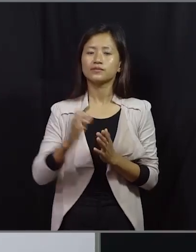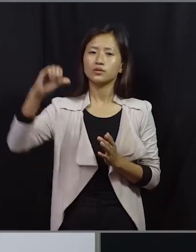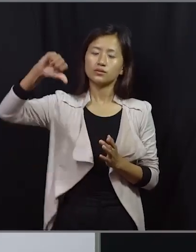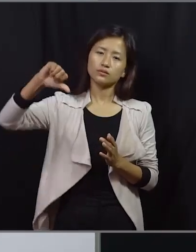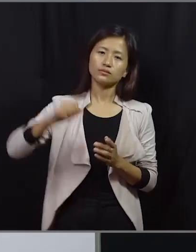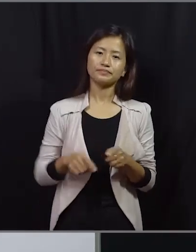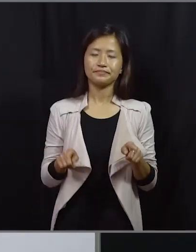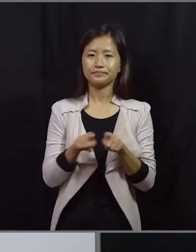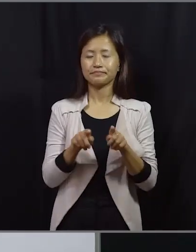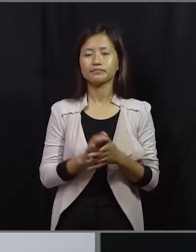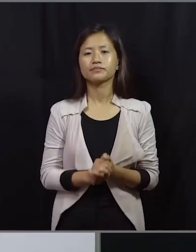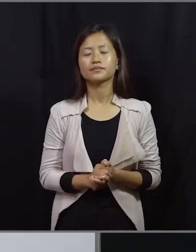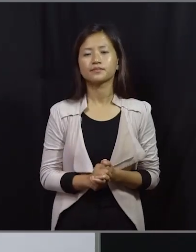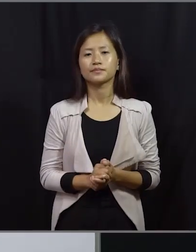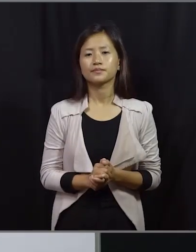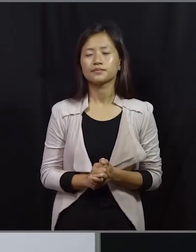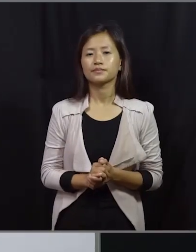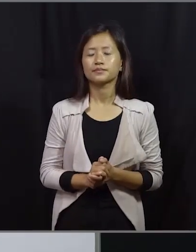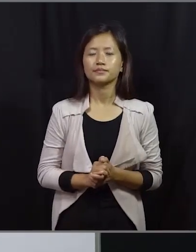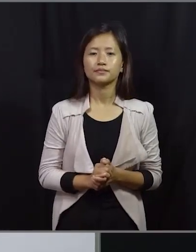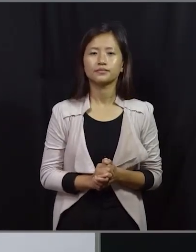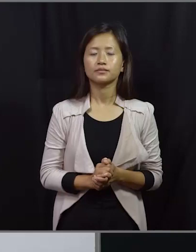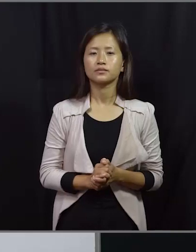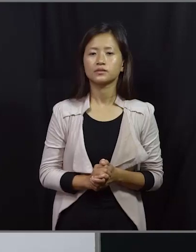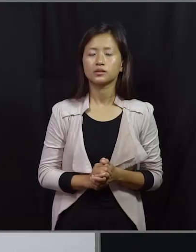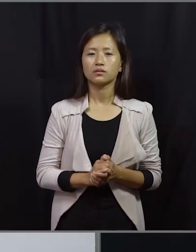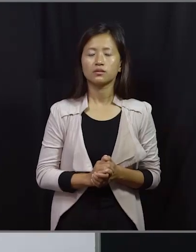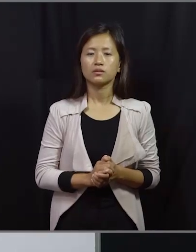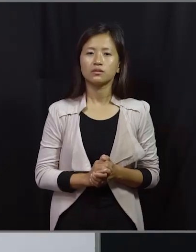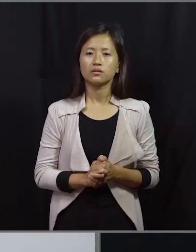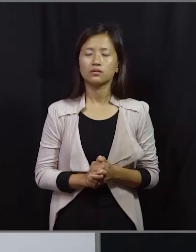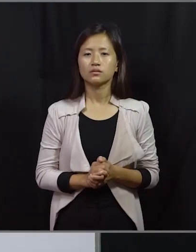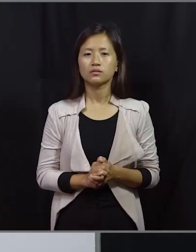also. You can put 9 also, isn't it? Otherwise,